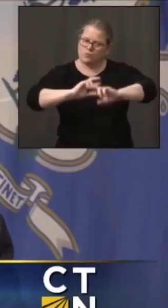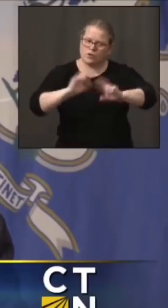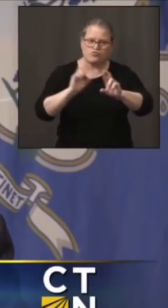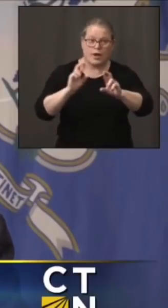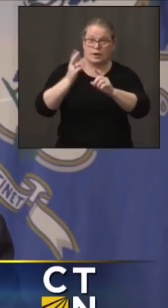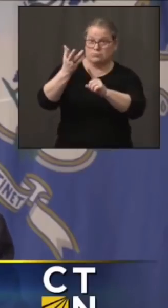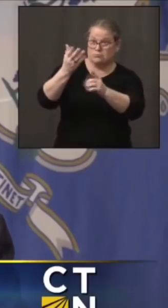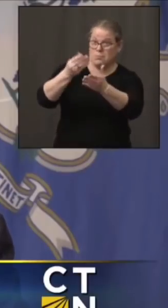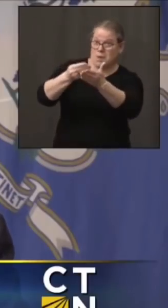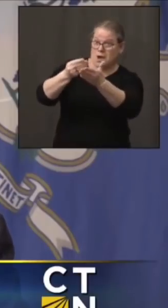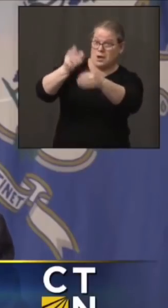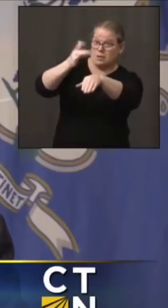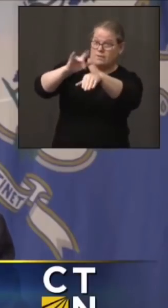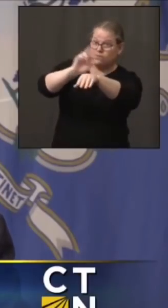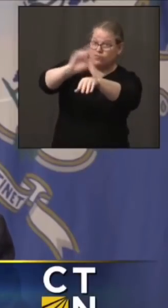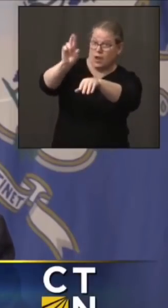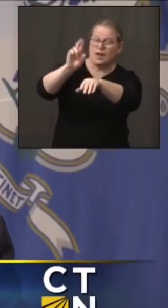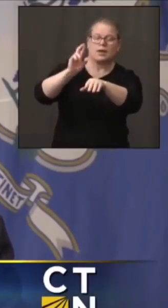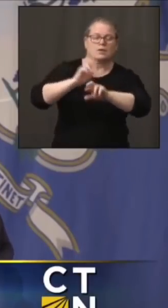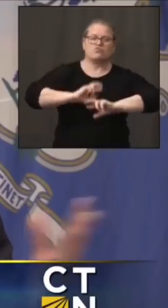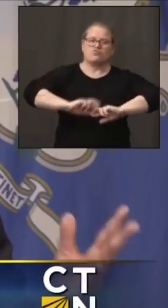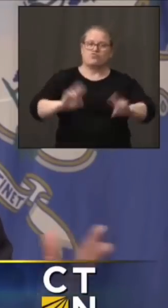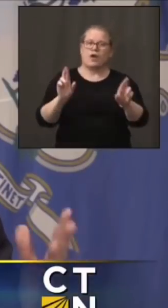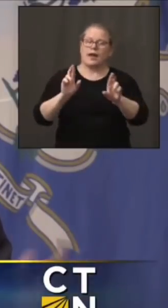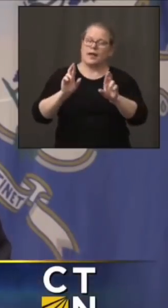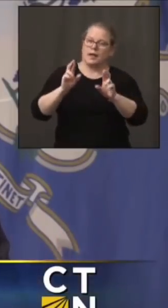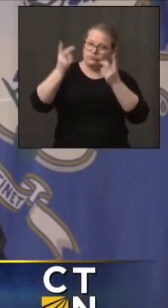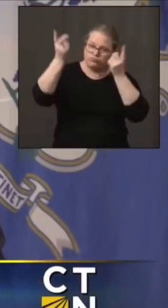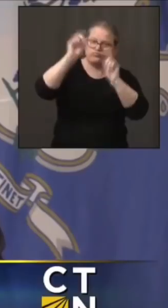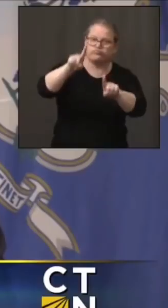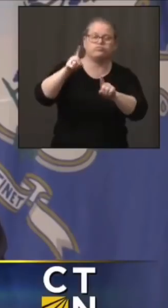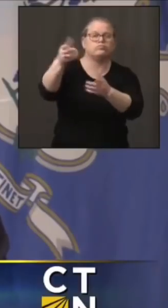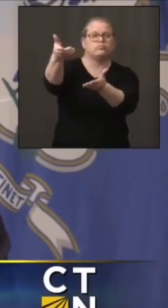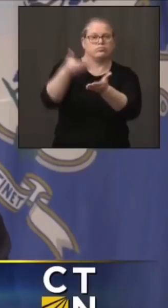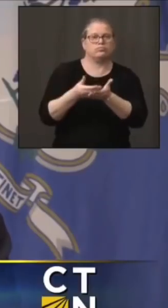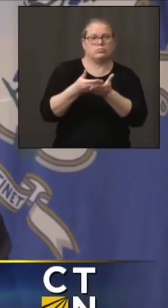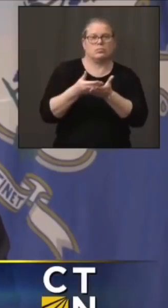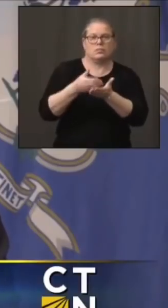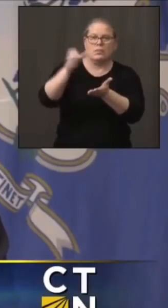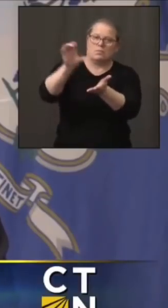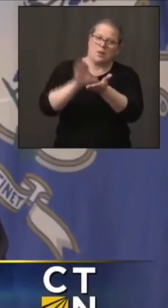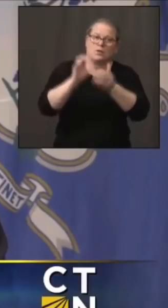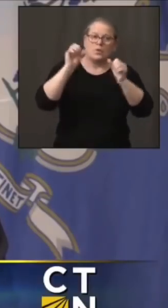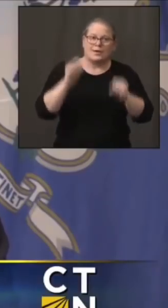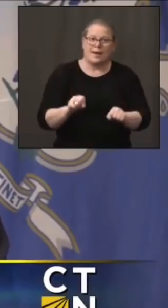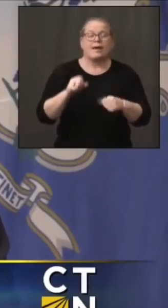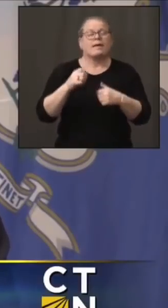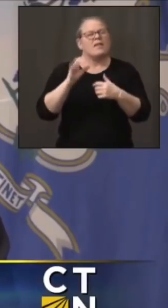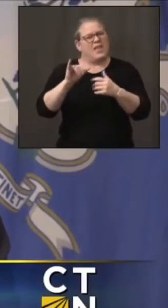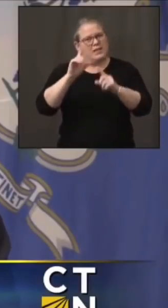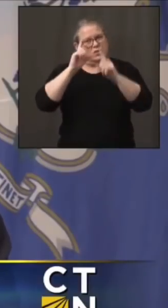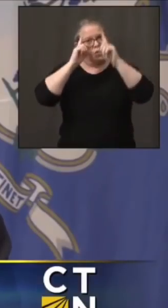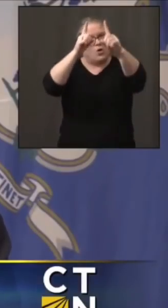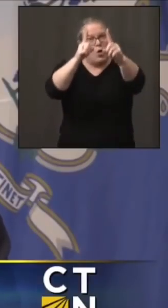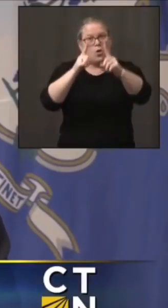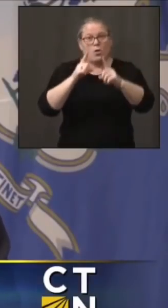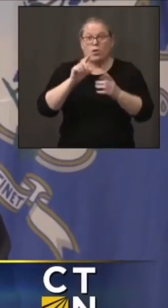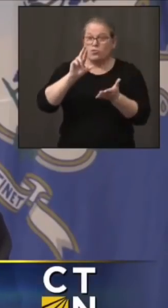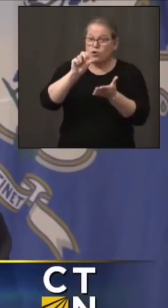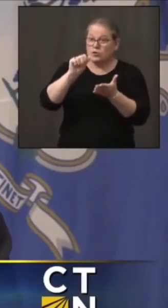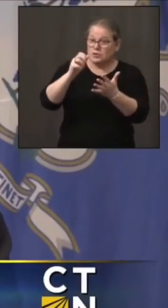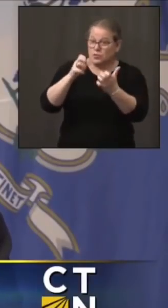I can talk to my friends in Washington to tell us how Connecticut and our entire region can take advantage of transportation. Anything you'd like to add to that,